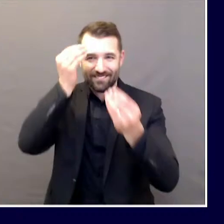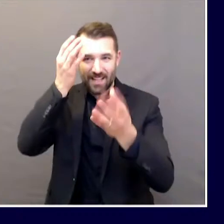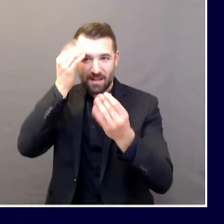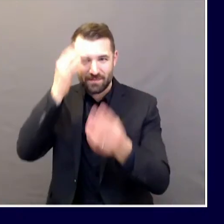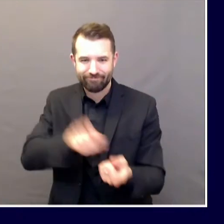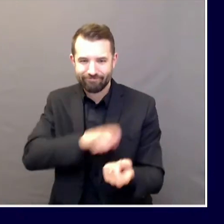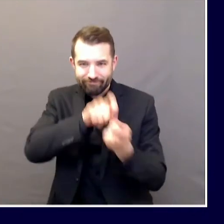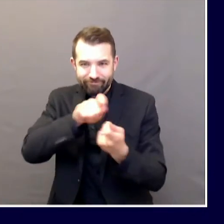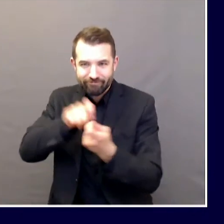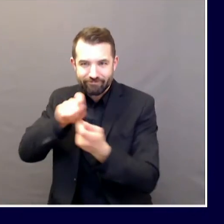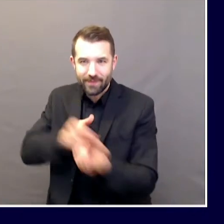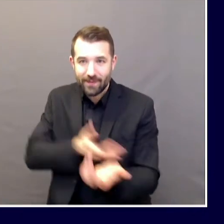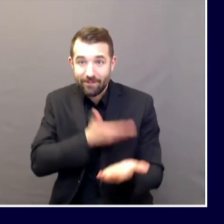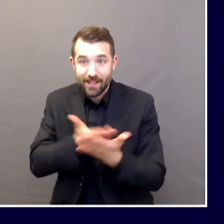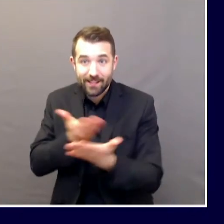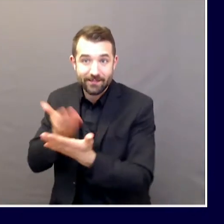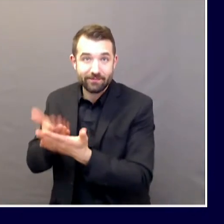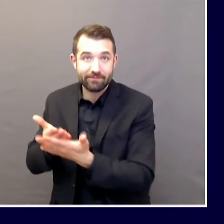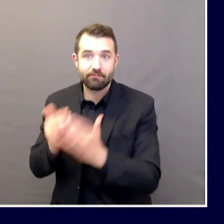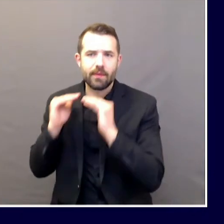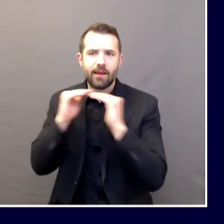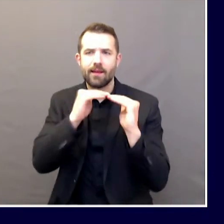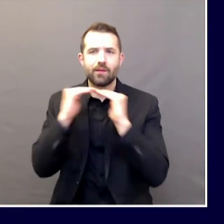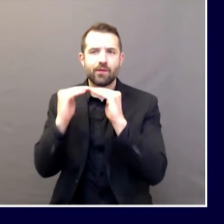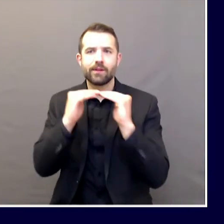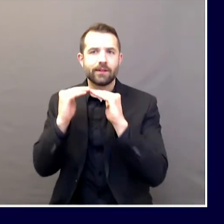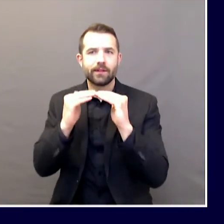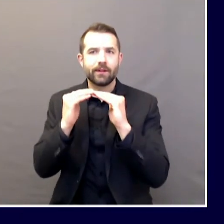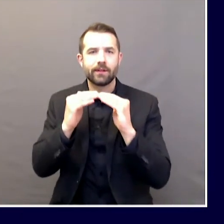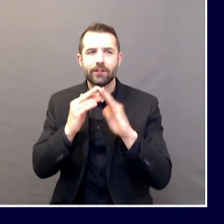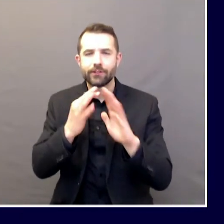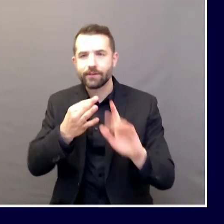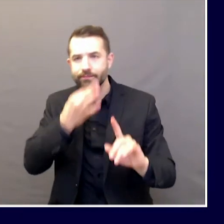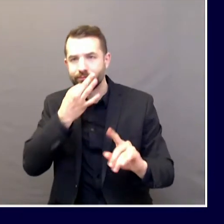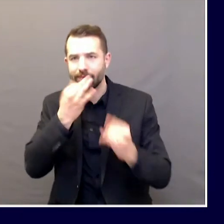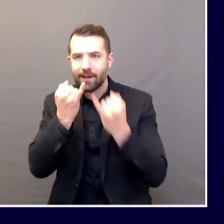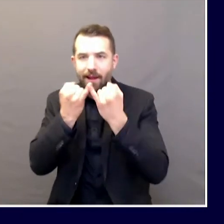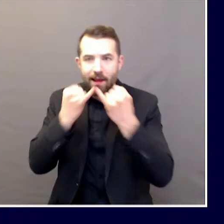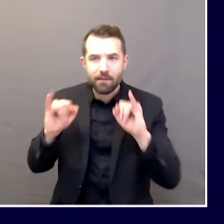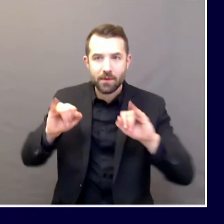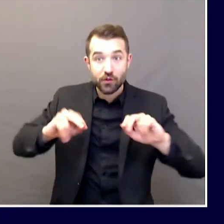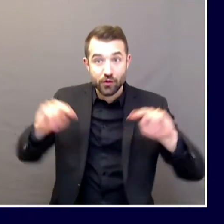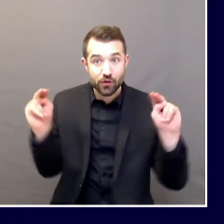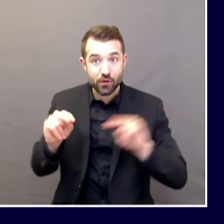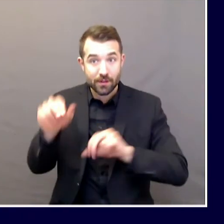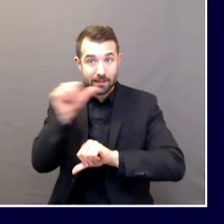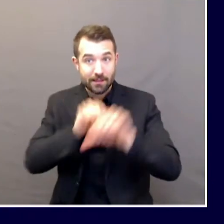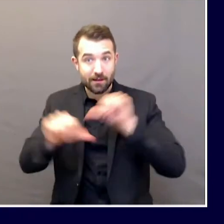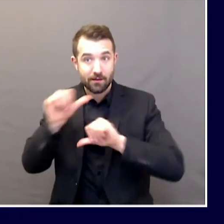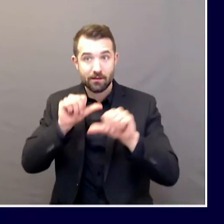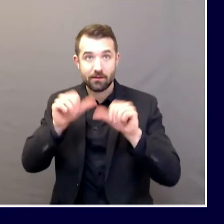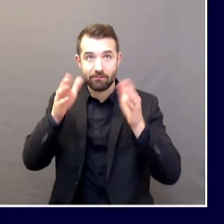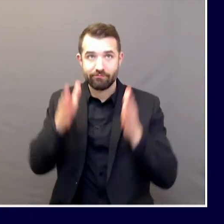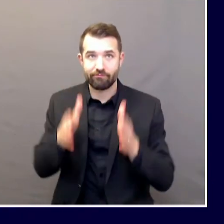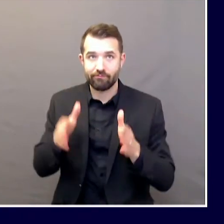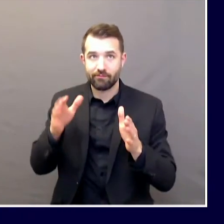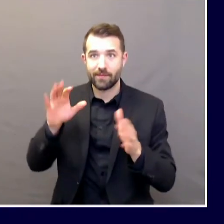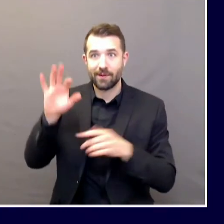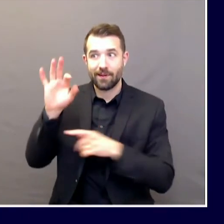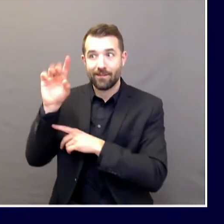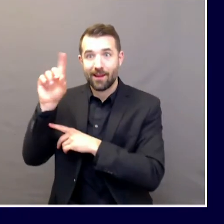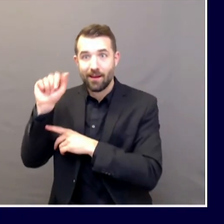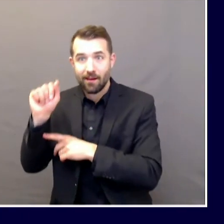well evaluated by expert independent scientists at the FDA. Thus far, all we really have is a press release